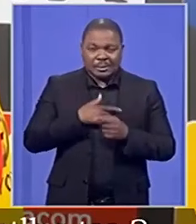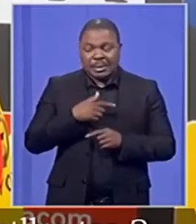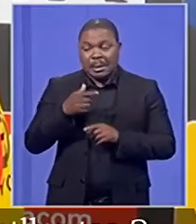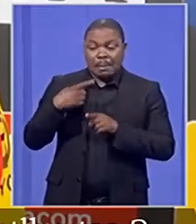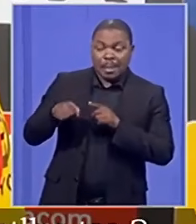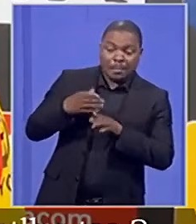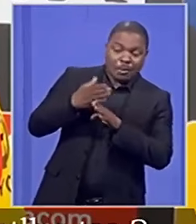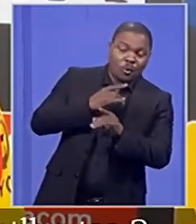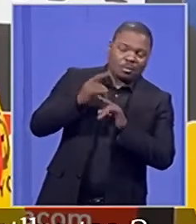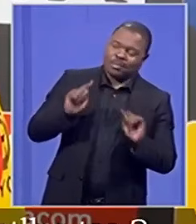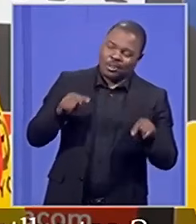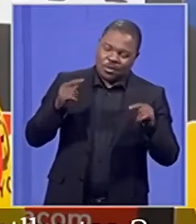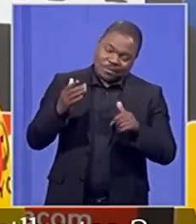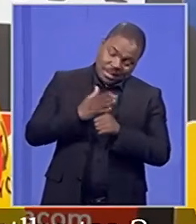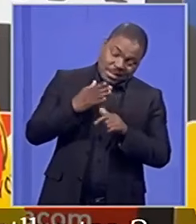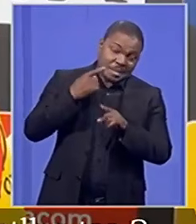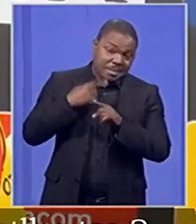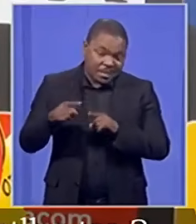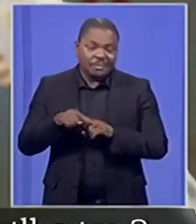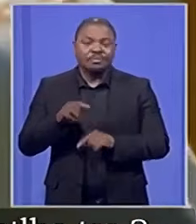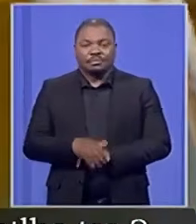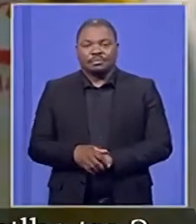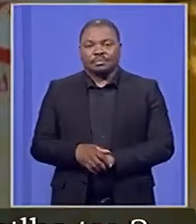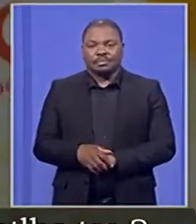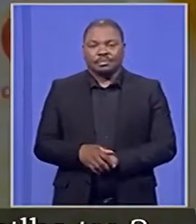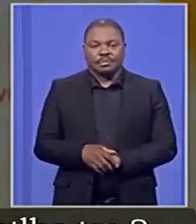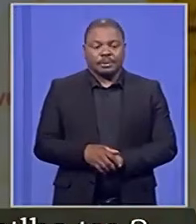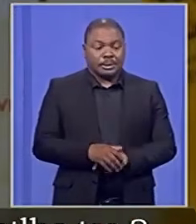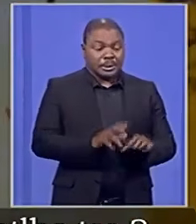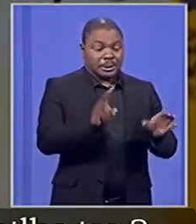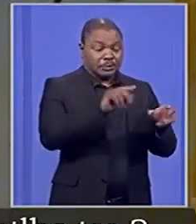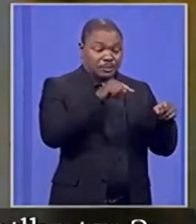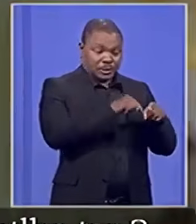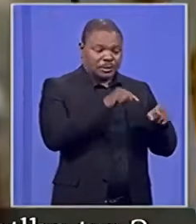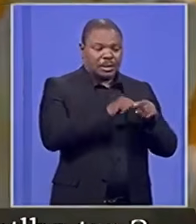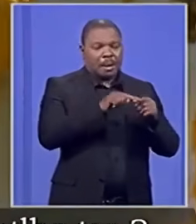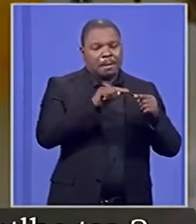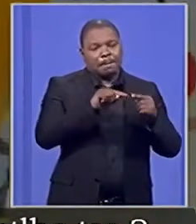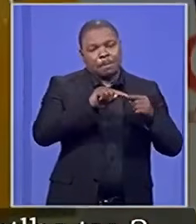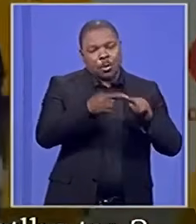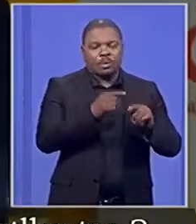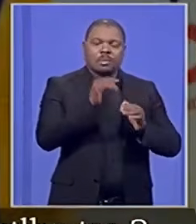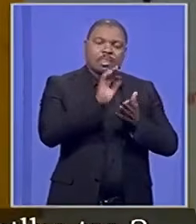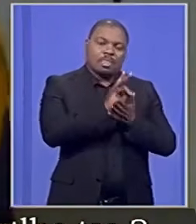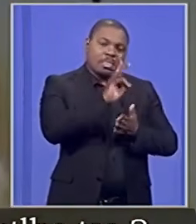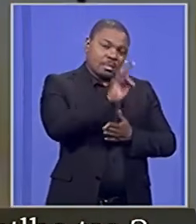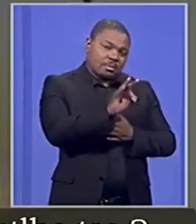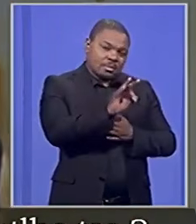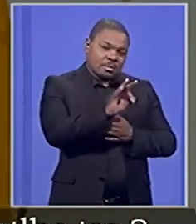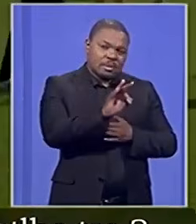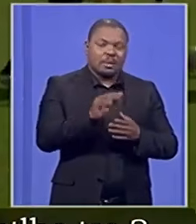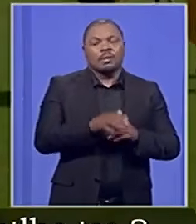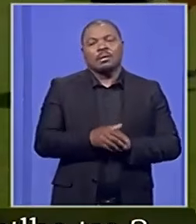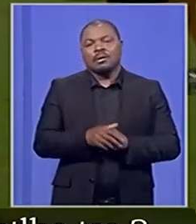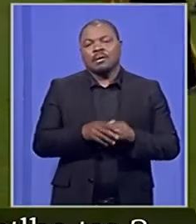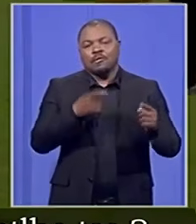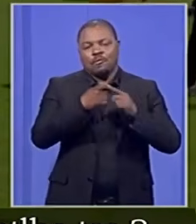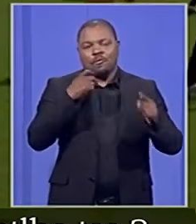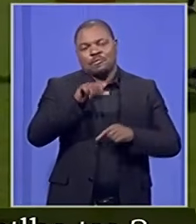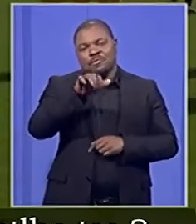playing it. So yeah, we are looking forward to it. Chiefs e na le dintlha tse 13 ka tlasa tse